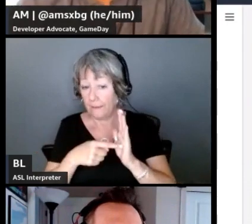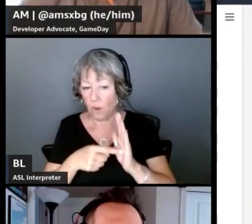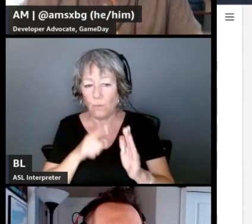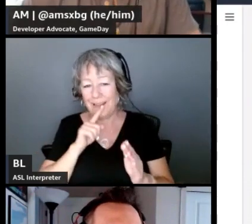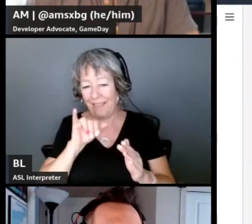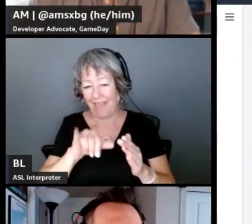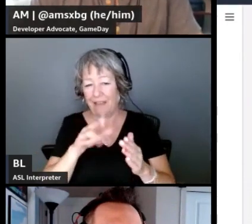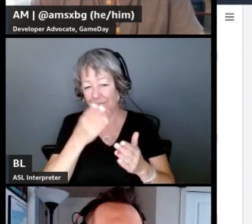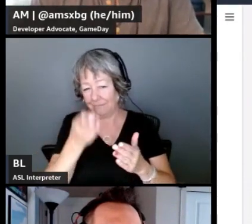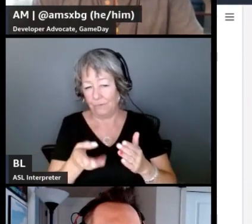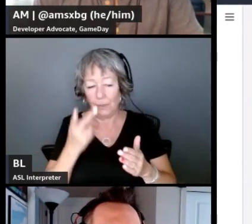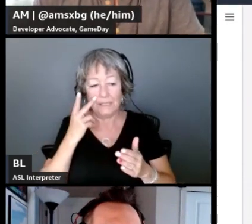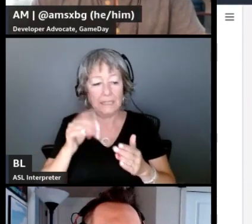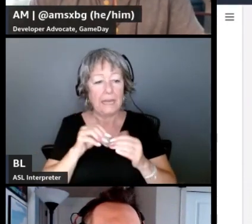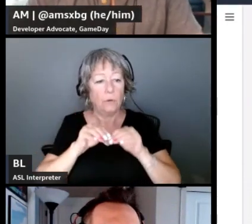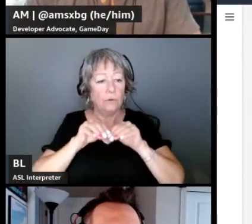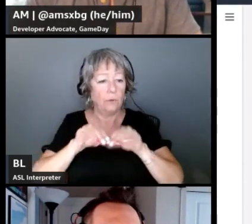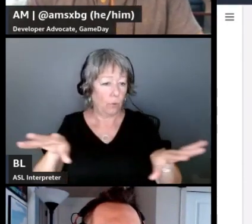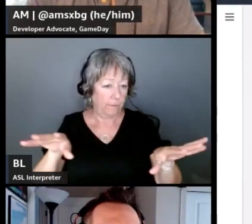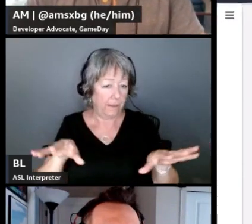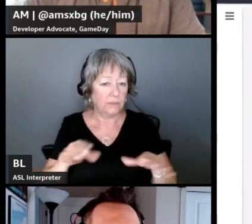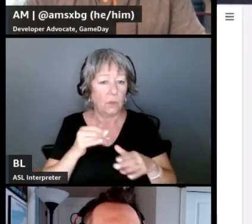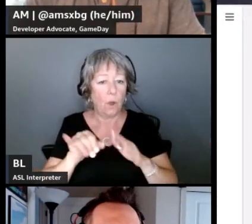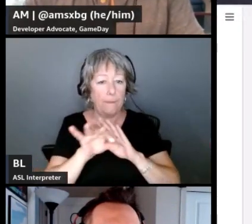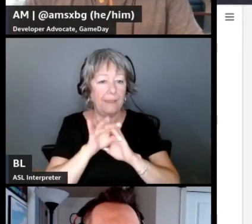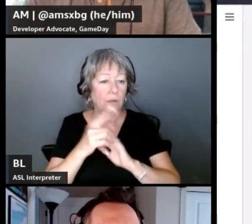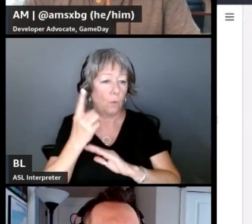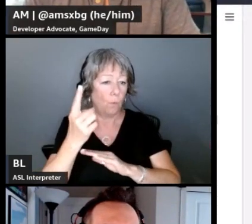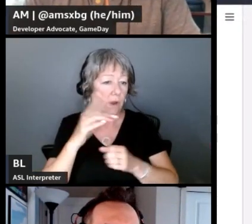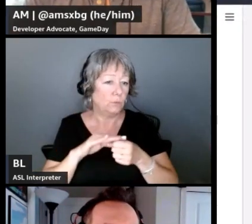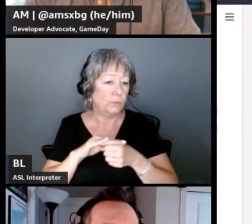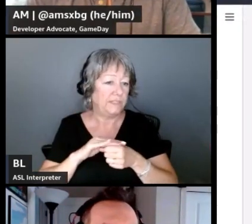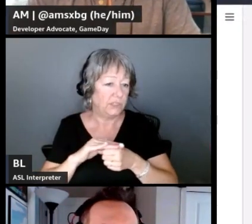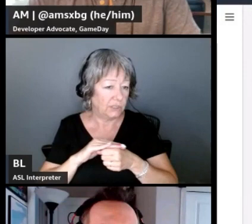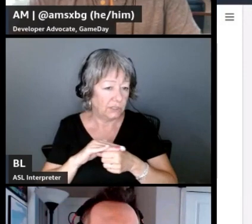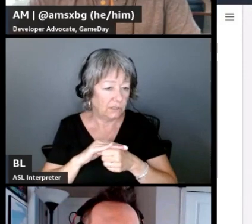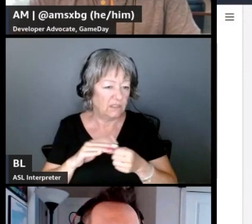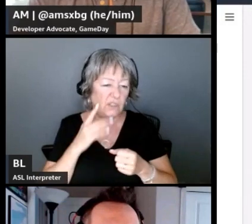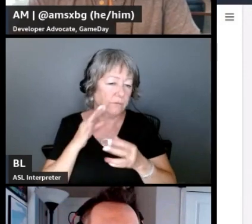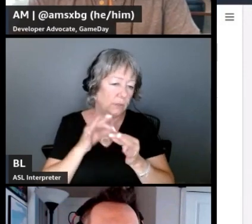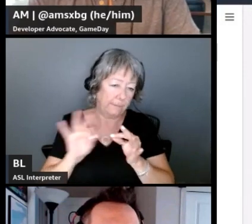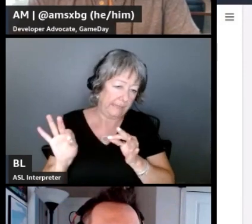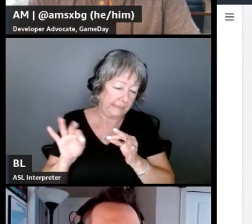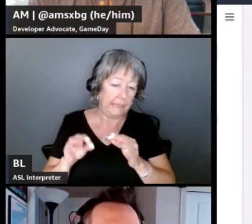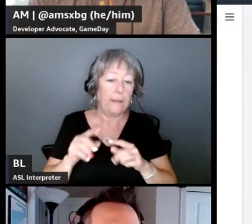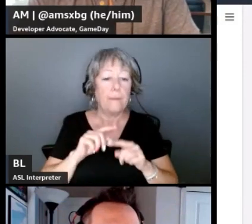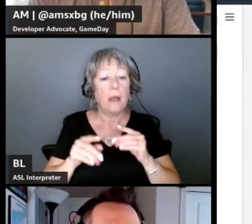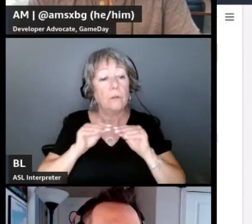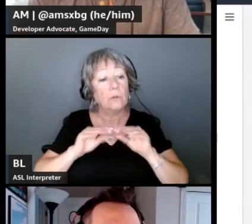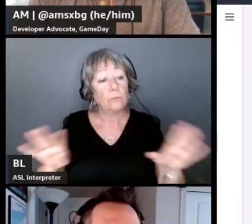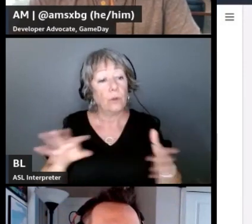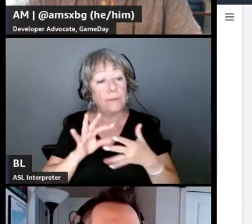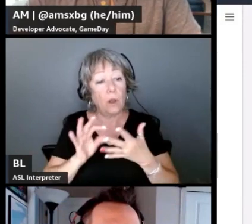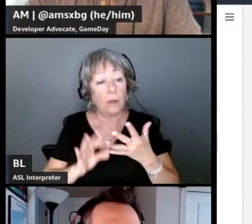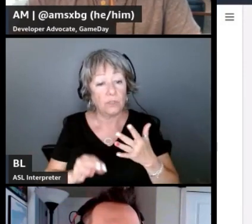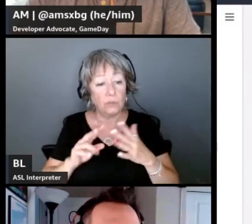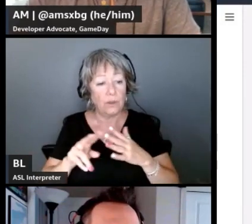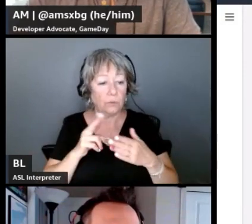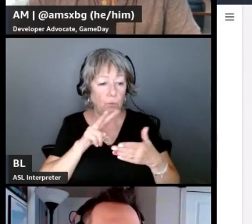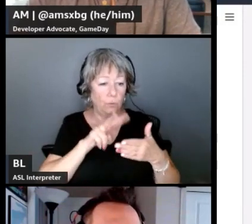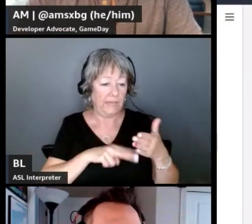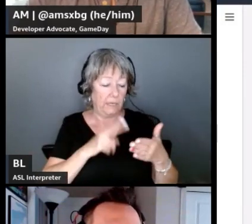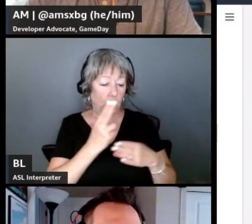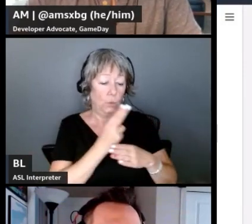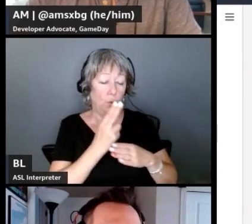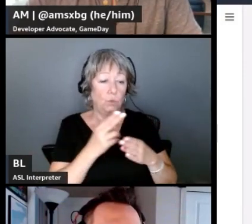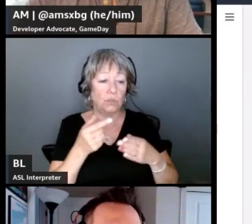will now go to the deployment piece, right? So I selected one region just for simplicity. These deployment option, again, please do read the user guide. We kind of like explain